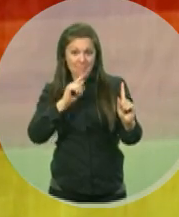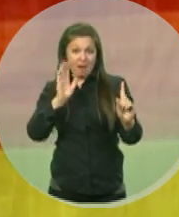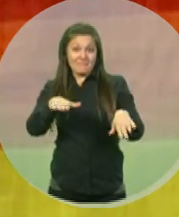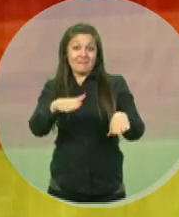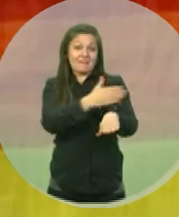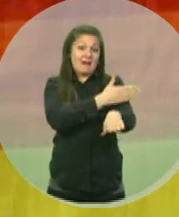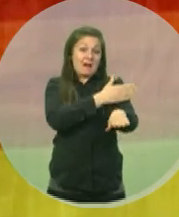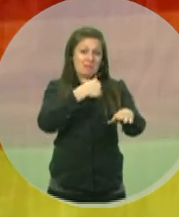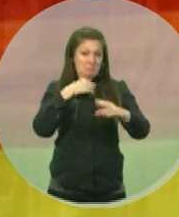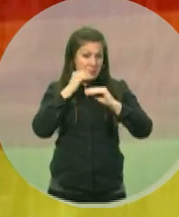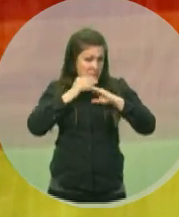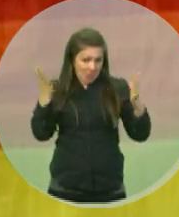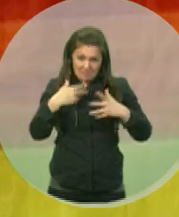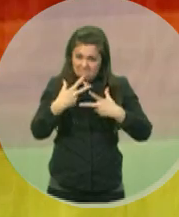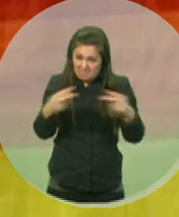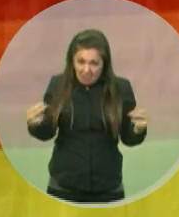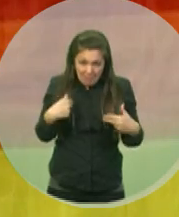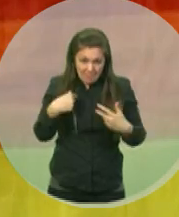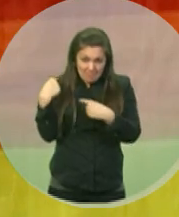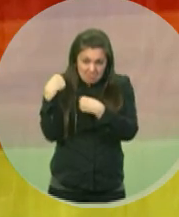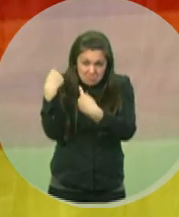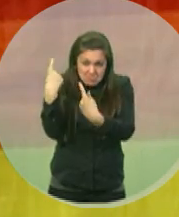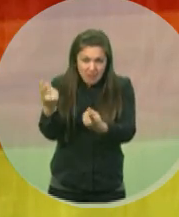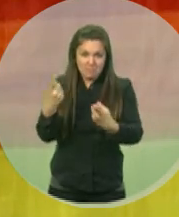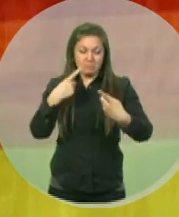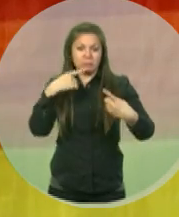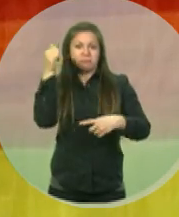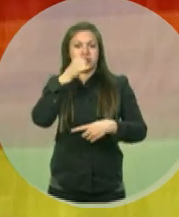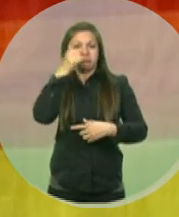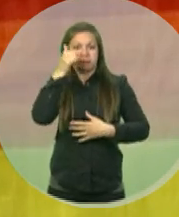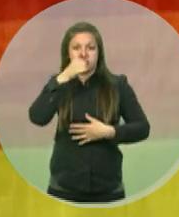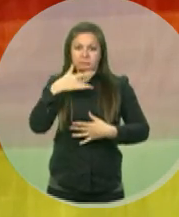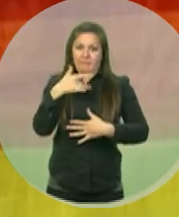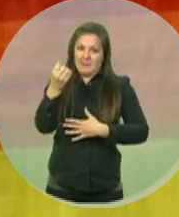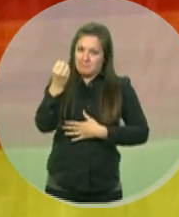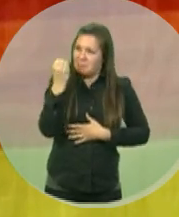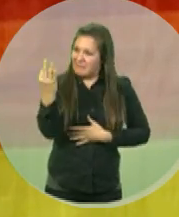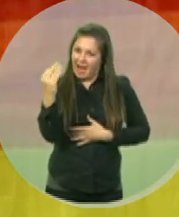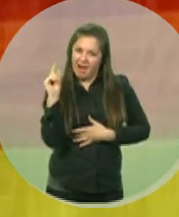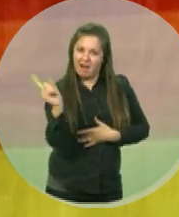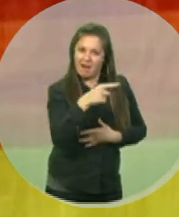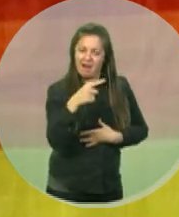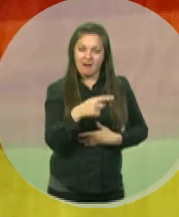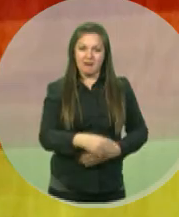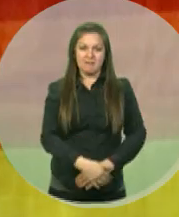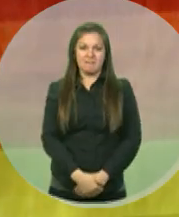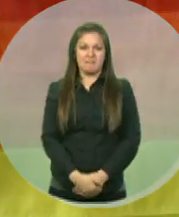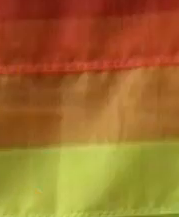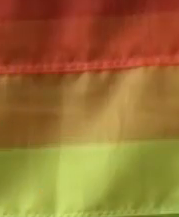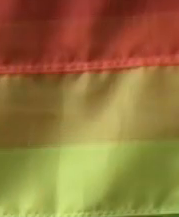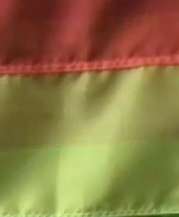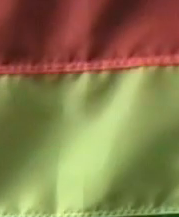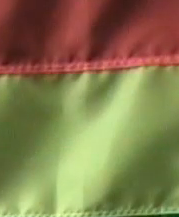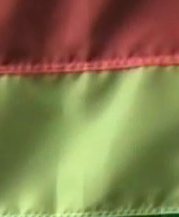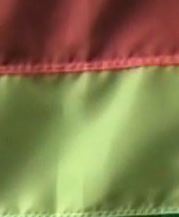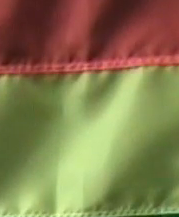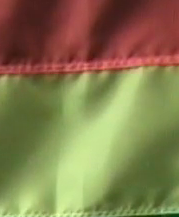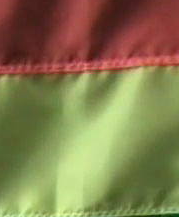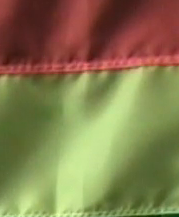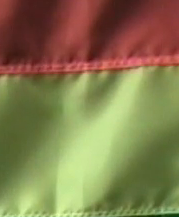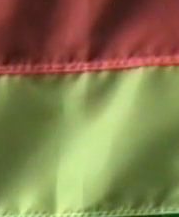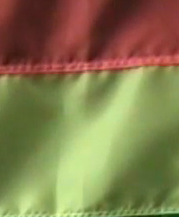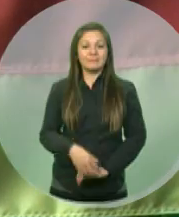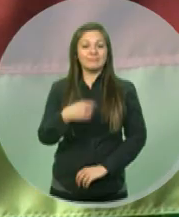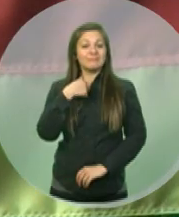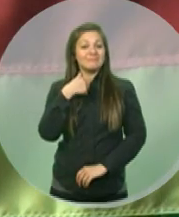placard. Avant, je voulais pas en parler parce que je me disais que c'était pas nécessairement leur affaire. I had